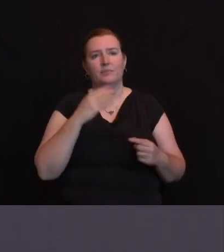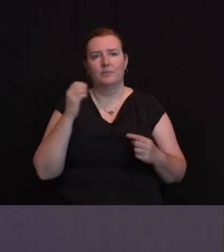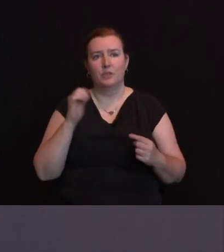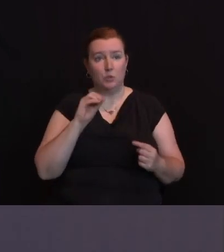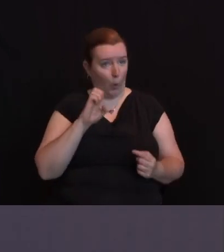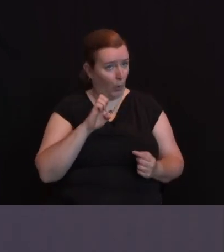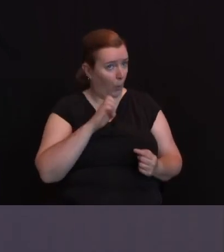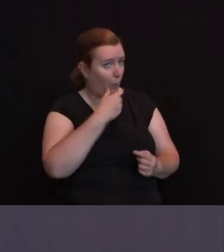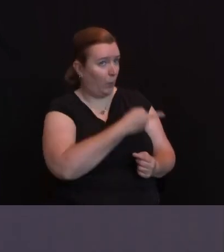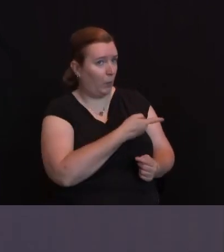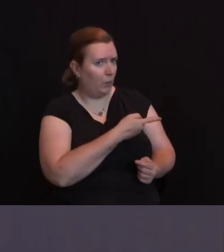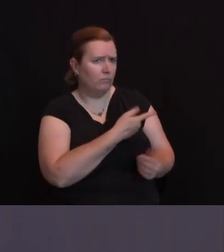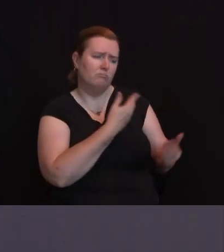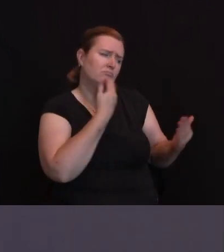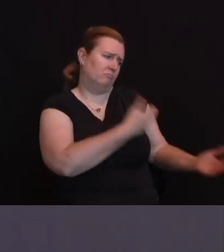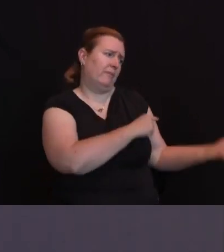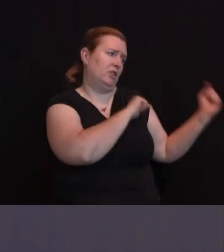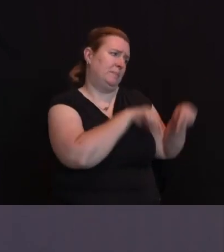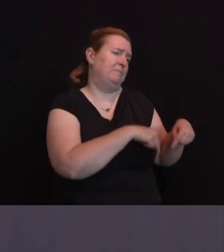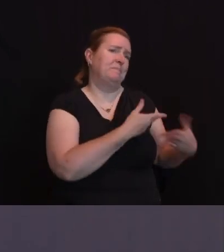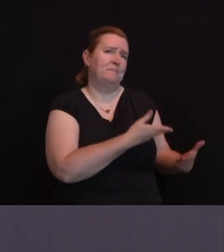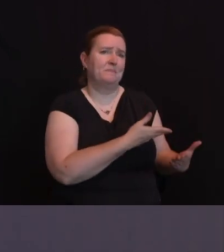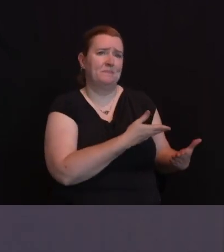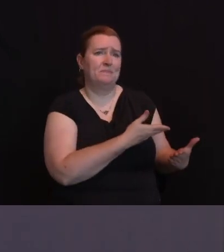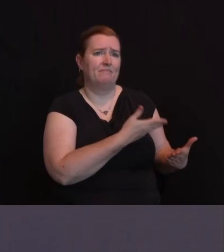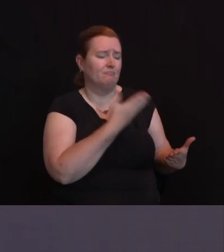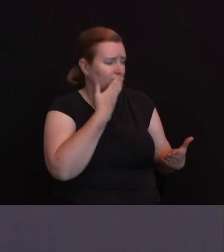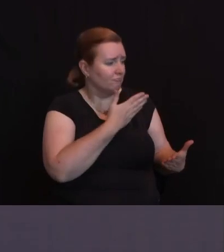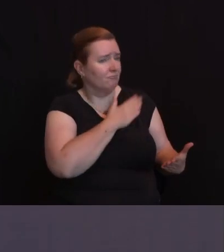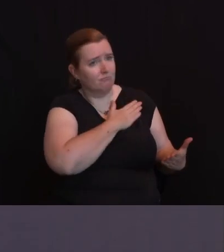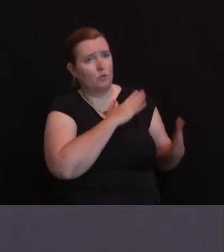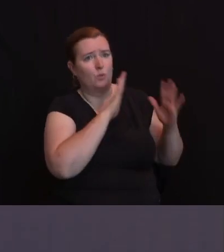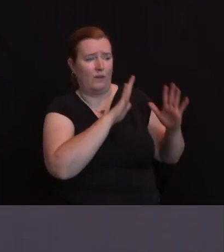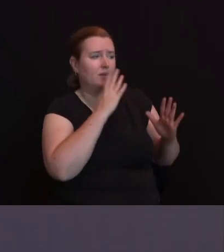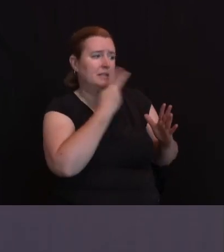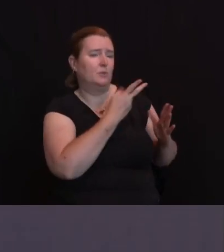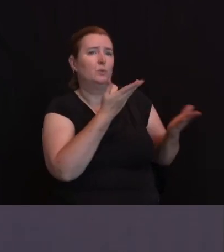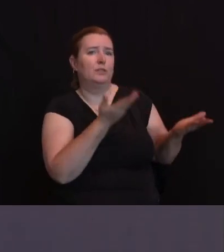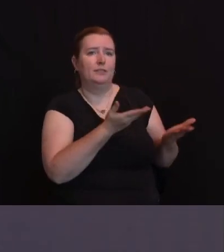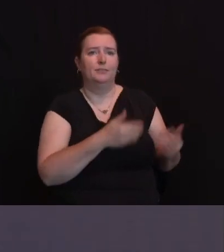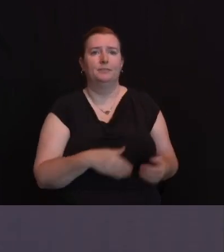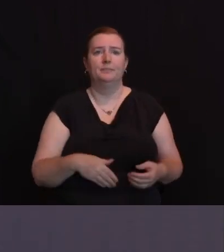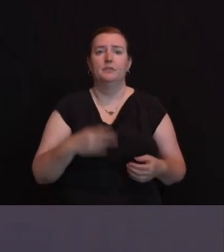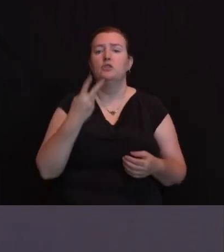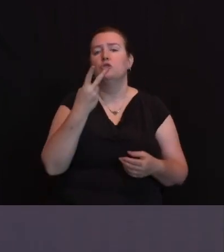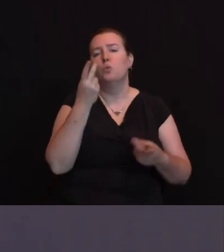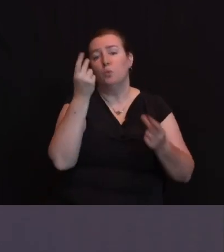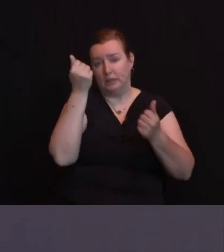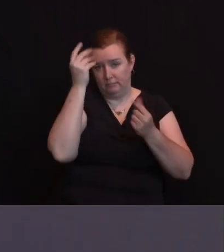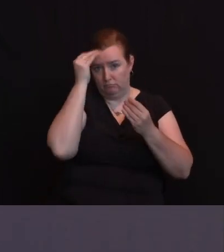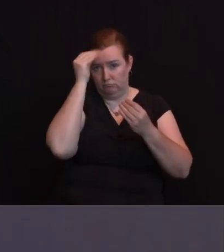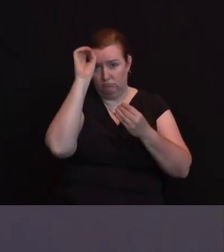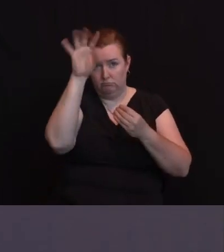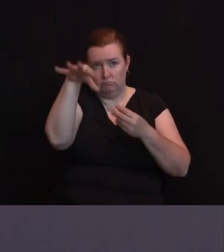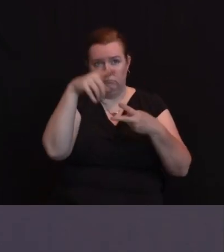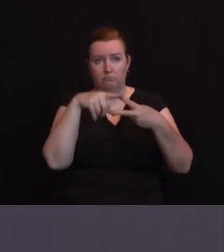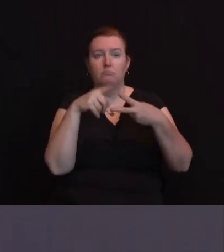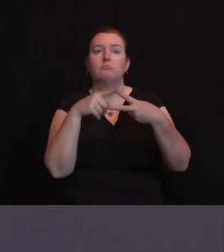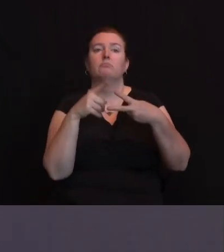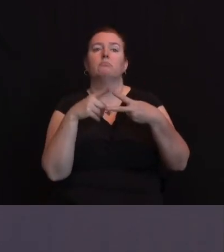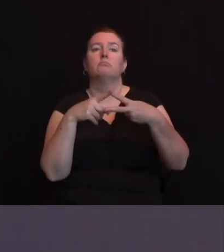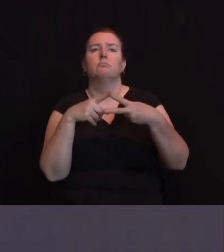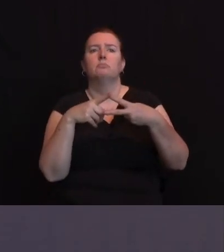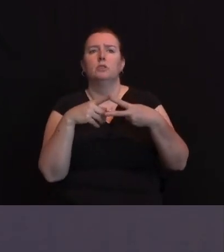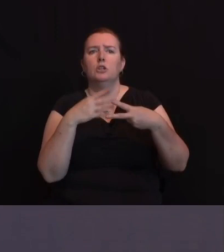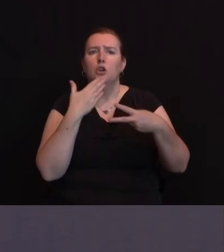to have you with us. 2 quick thoughts as we leave. Number one, to everybody, thank you for what you've been doing.